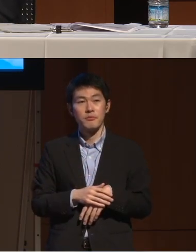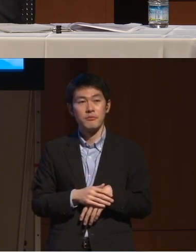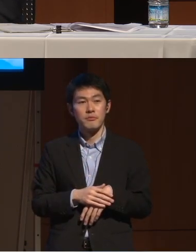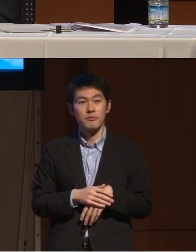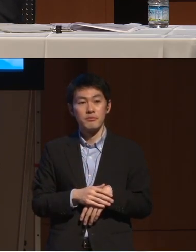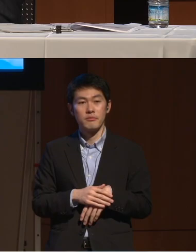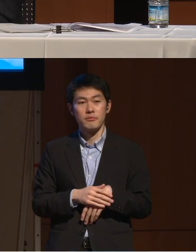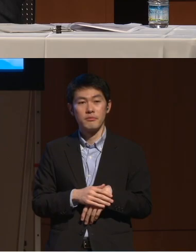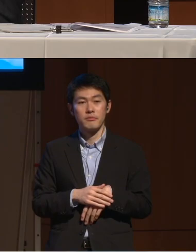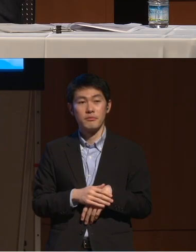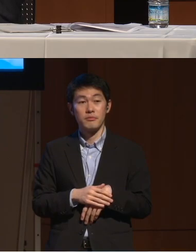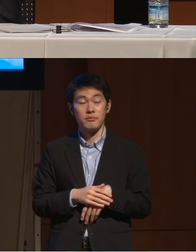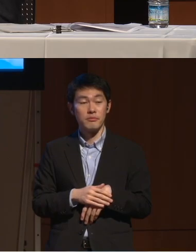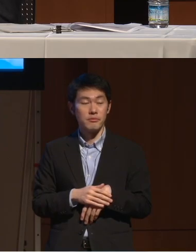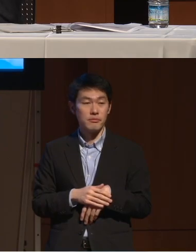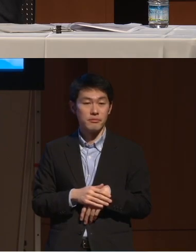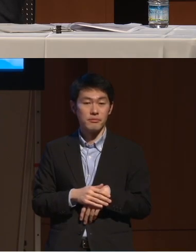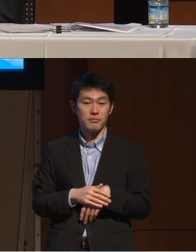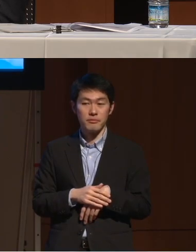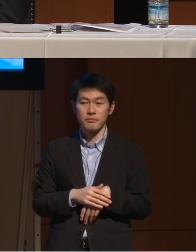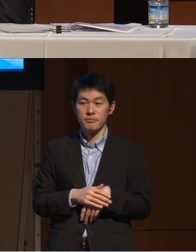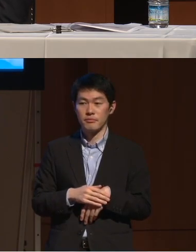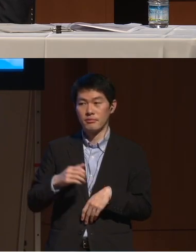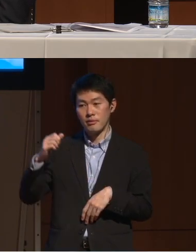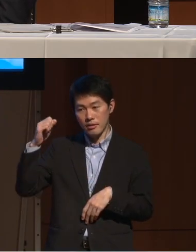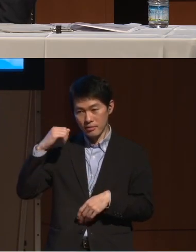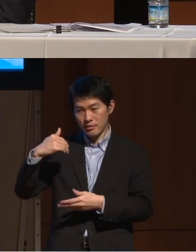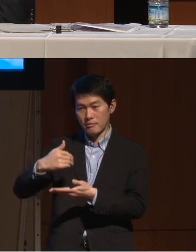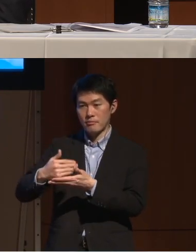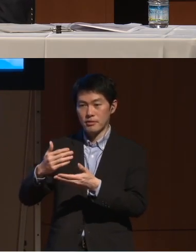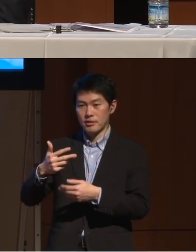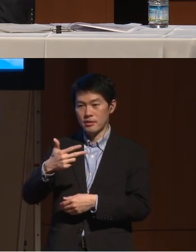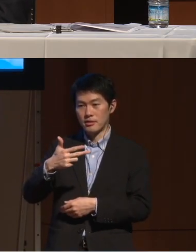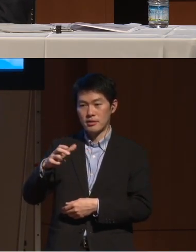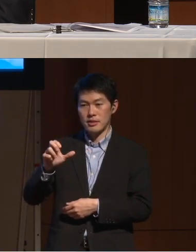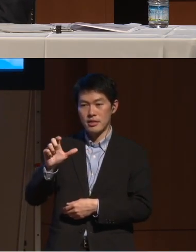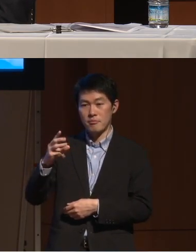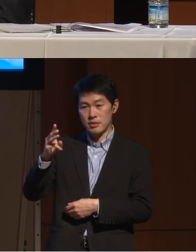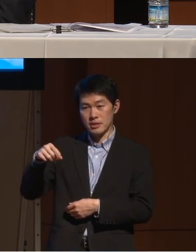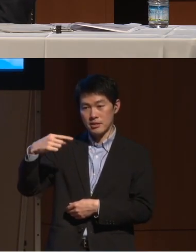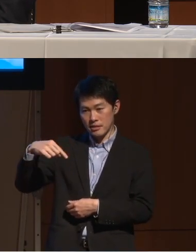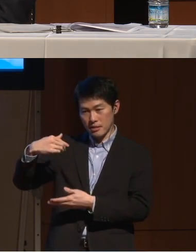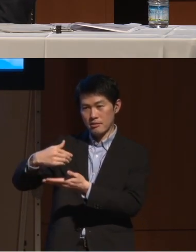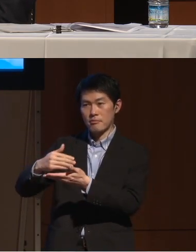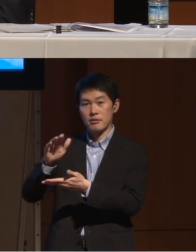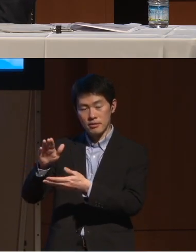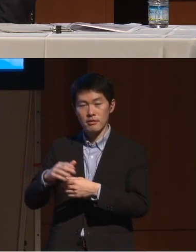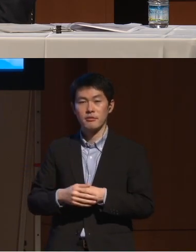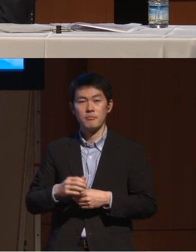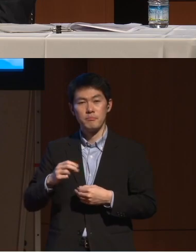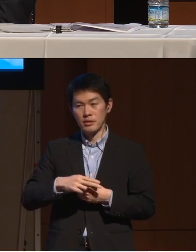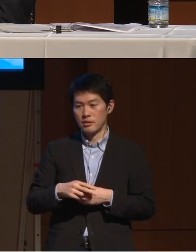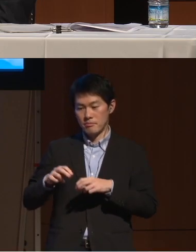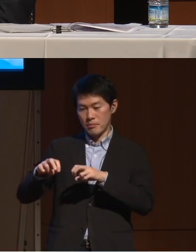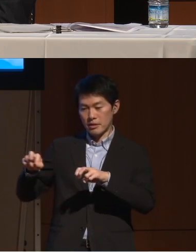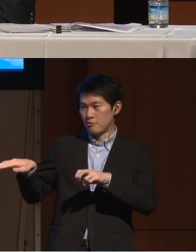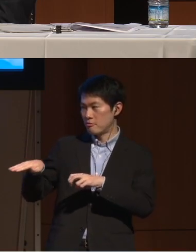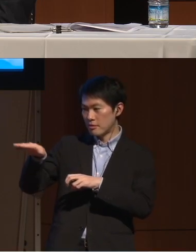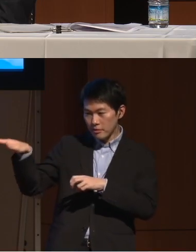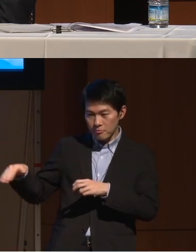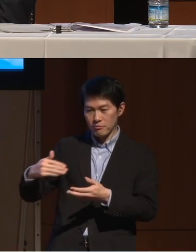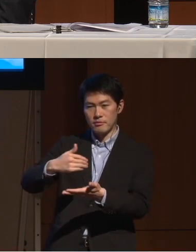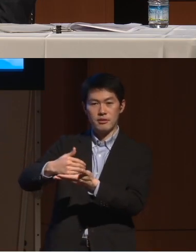Sir Jeremy's presentation and my colleagues here in the panel today, that it is